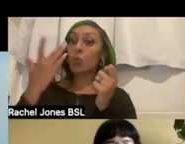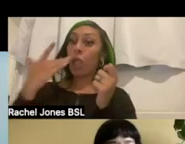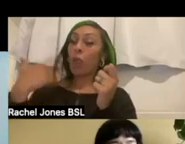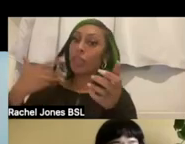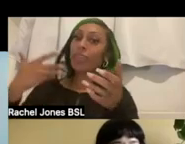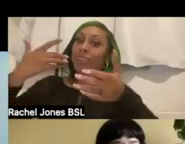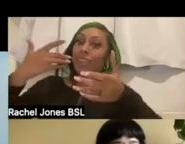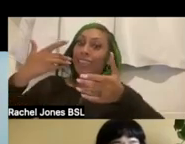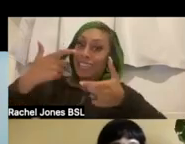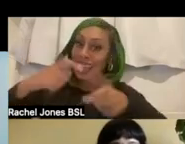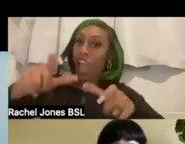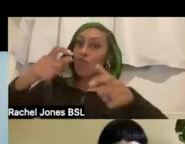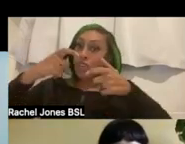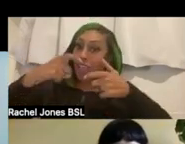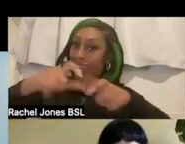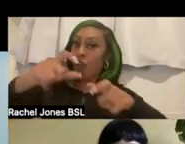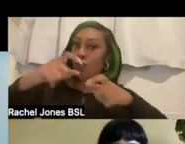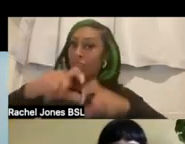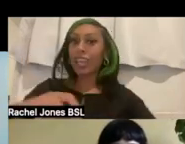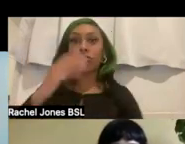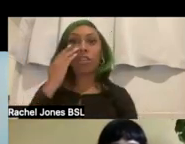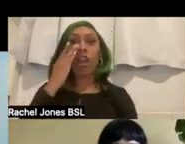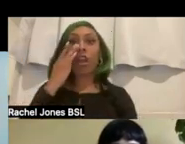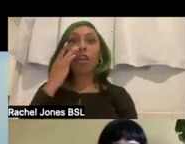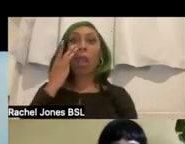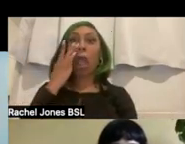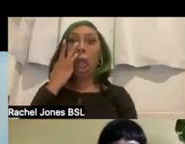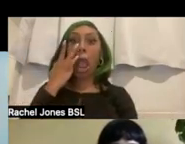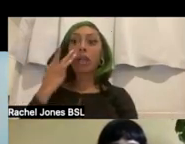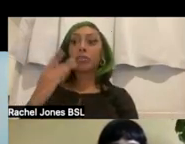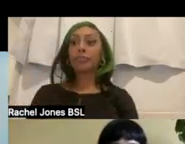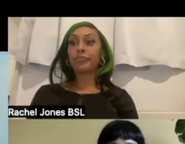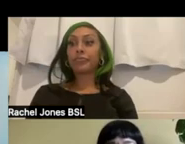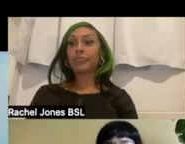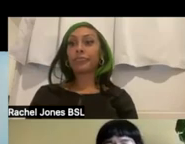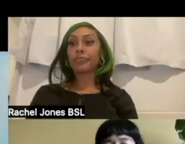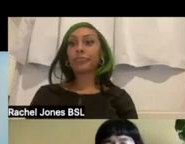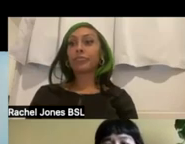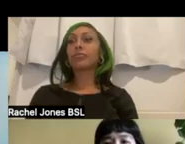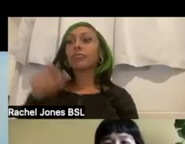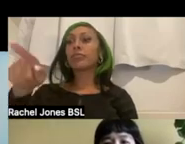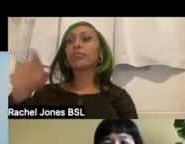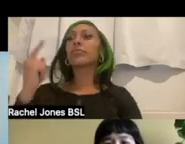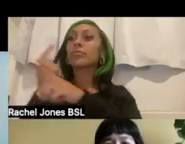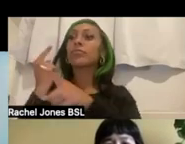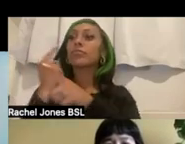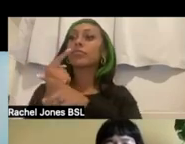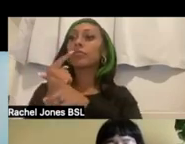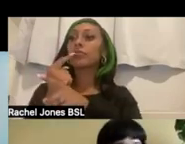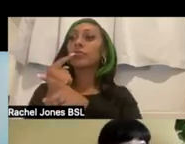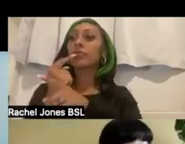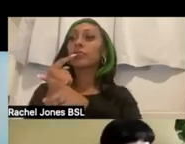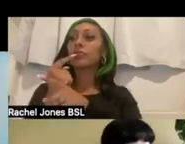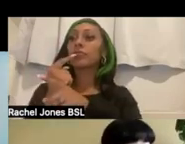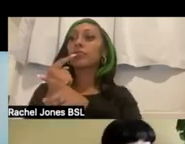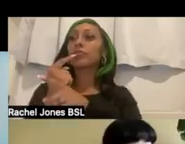And so from this, I want to talk a little bit about the ethics of the research